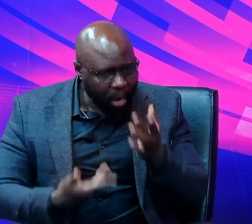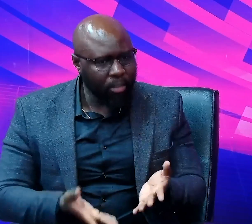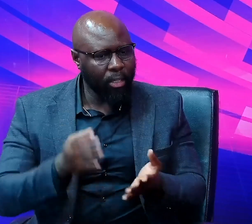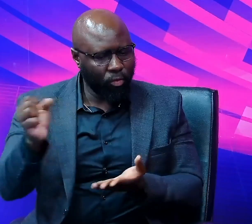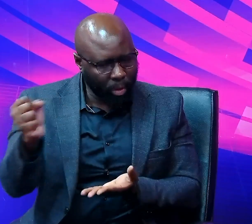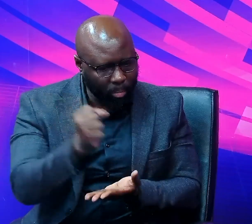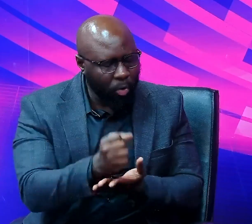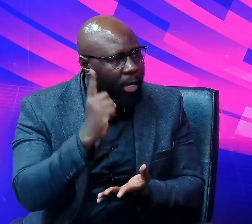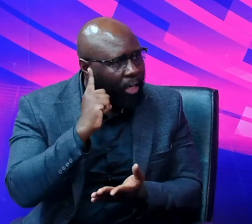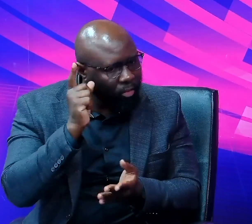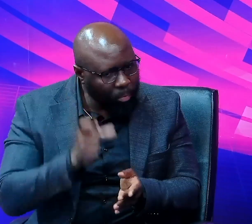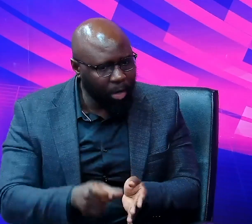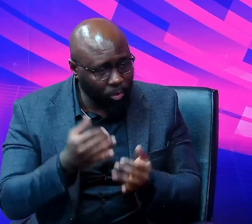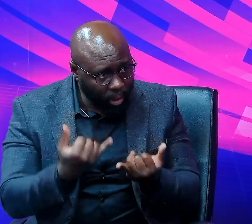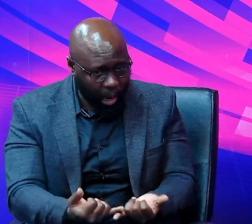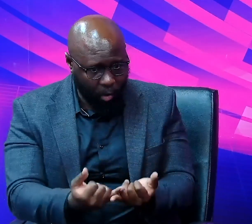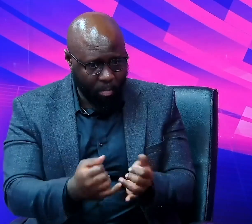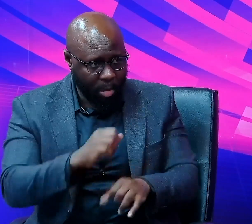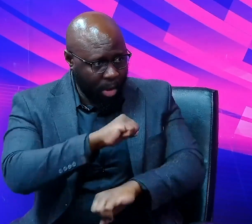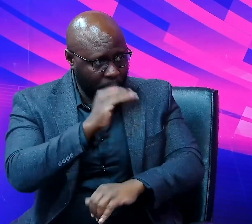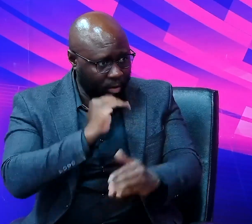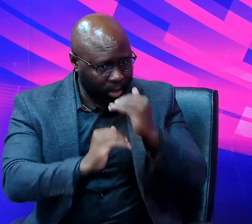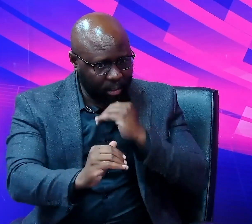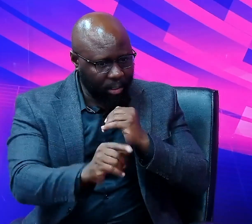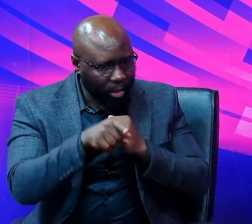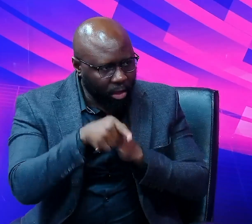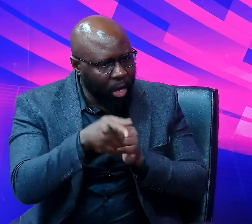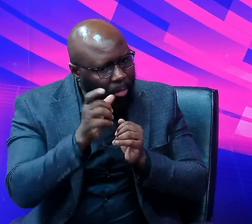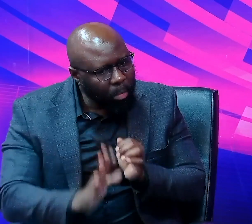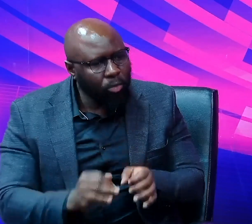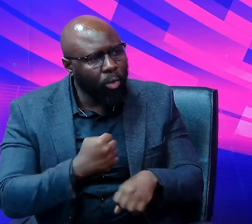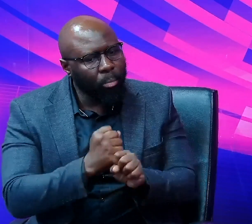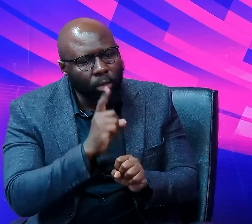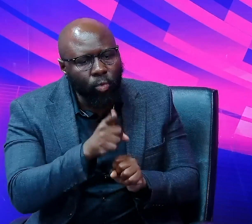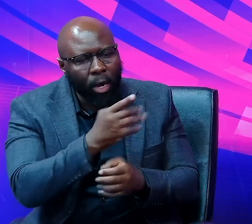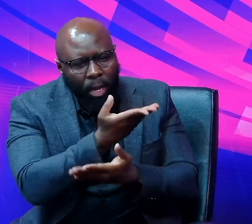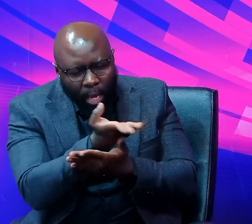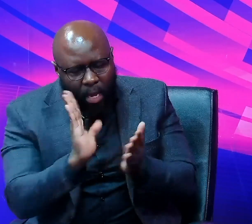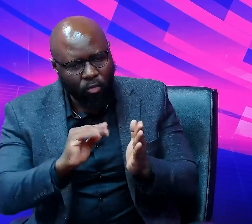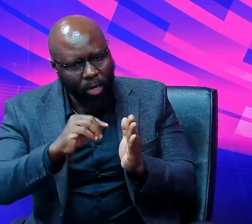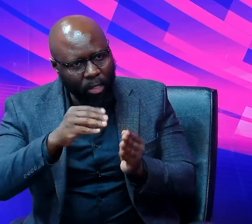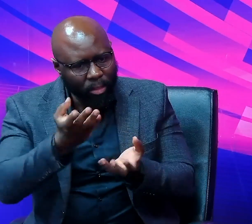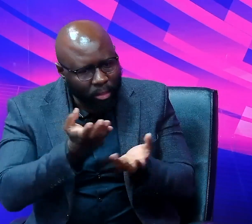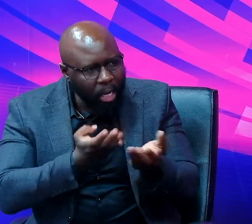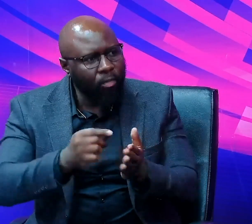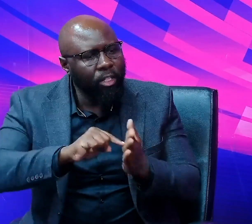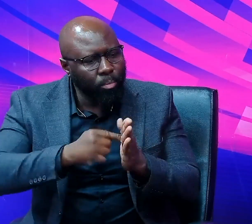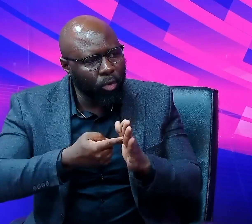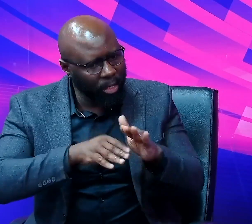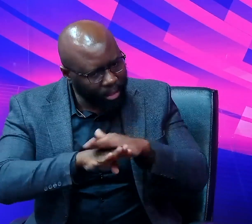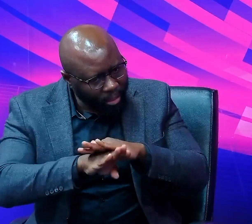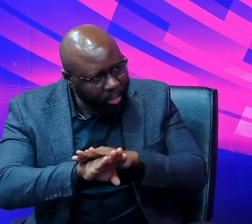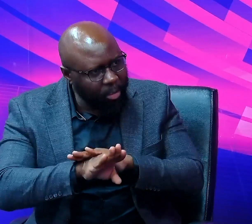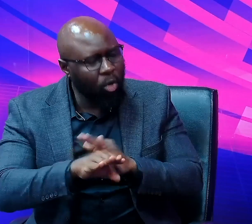moved maybe to admin, let's say. So if you employ a deaf person now, in the university, this person will make sure